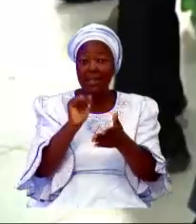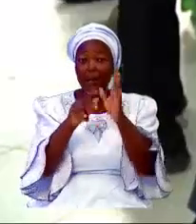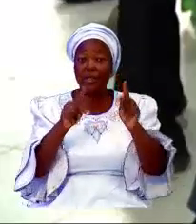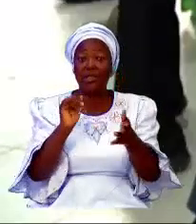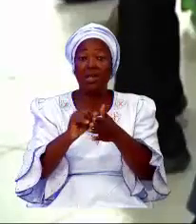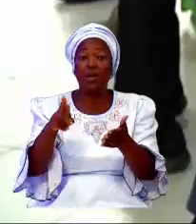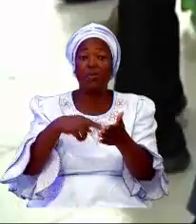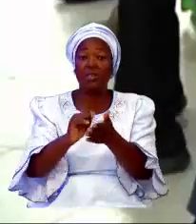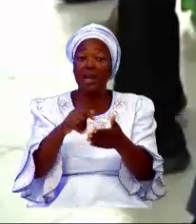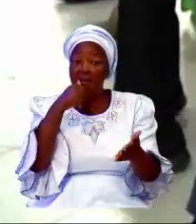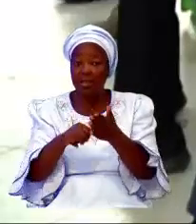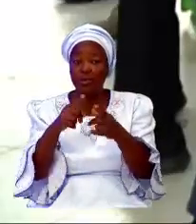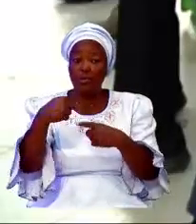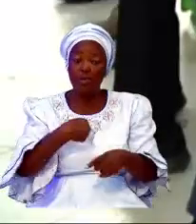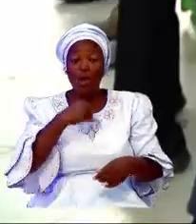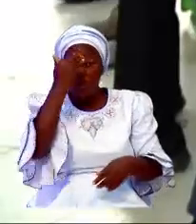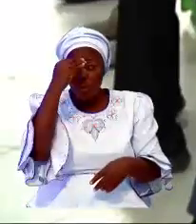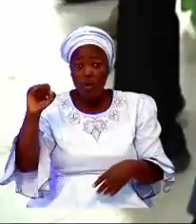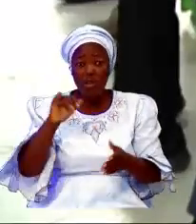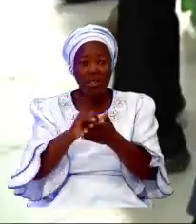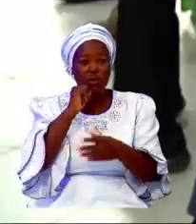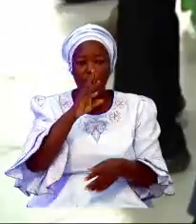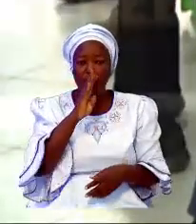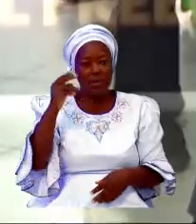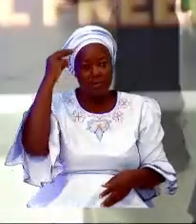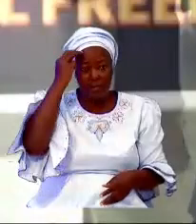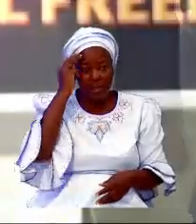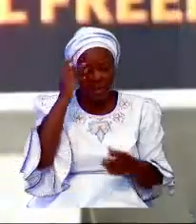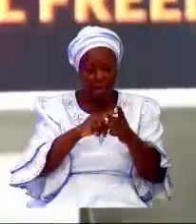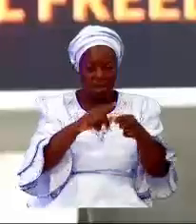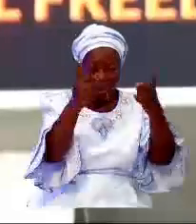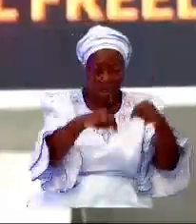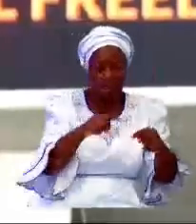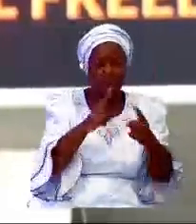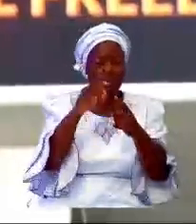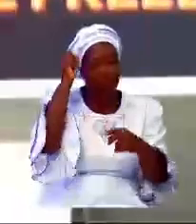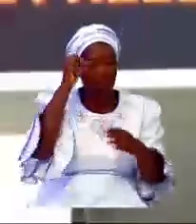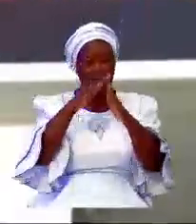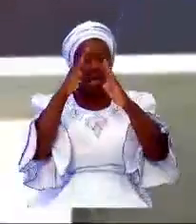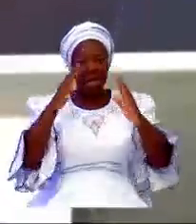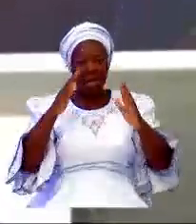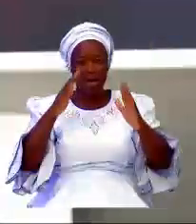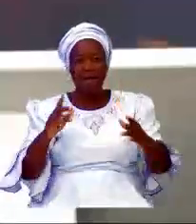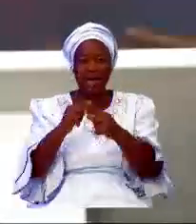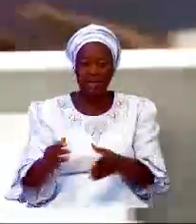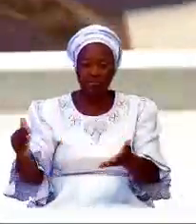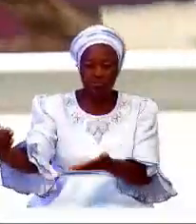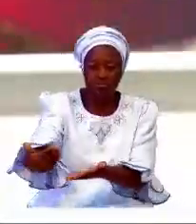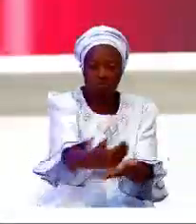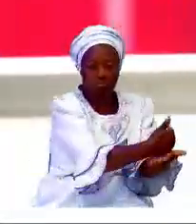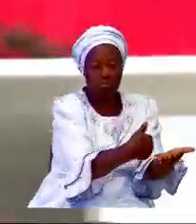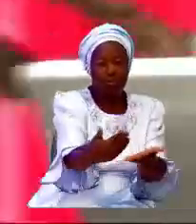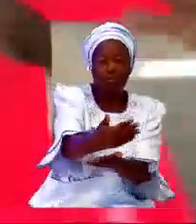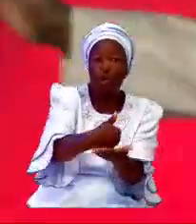Everything went blank. And the person who wrote that letter to me, knowing that he would be mental, he came to